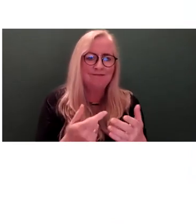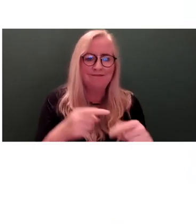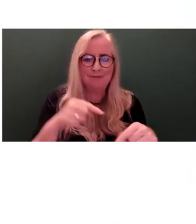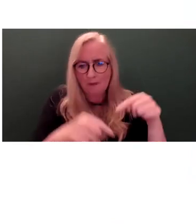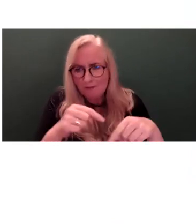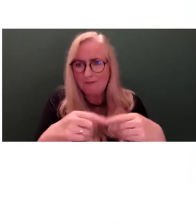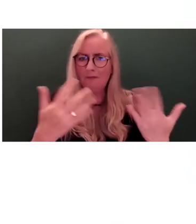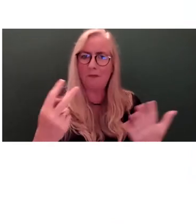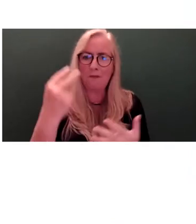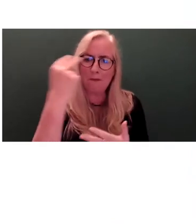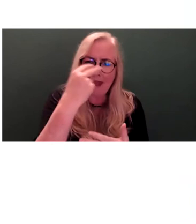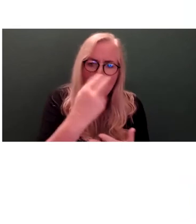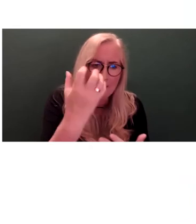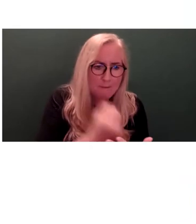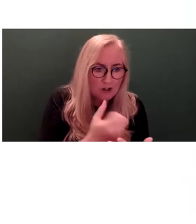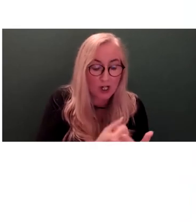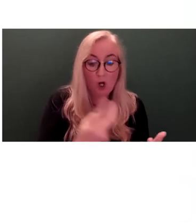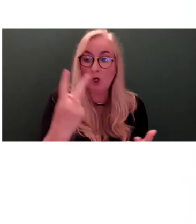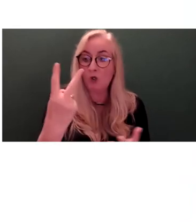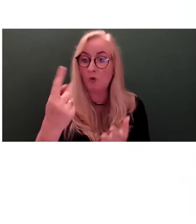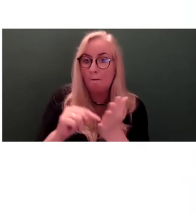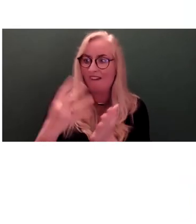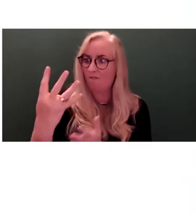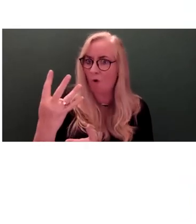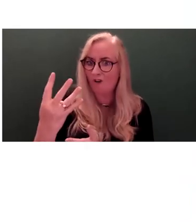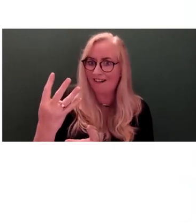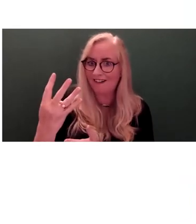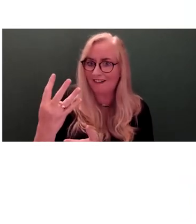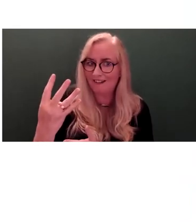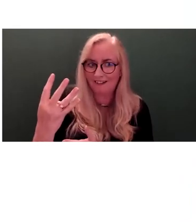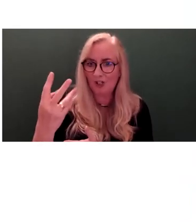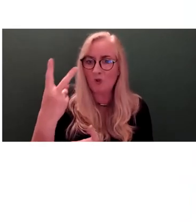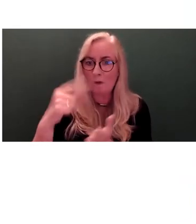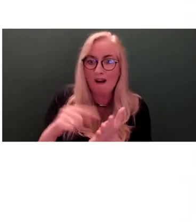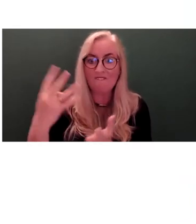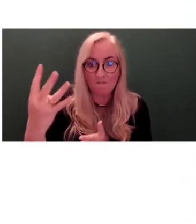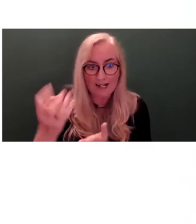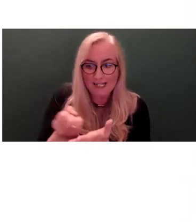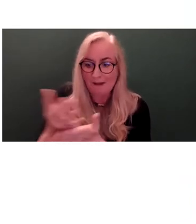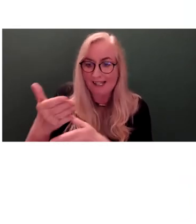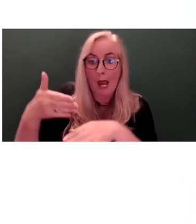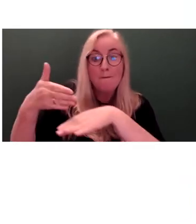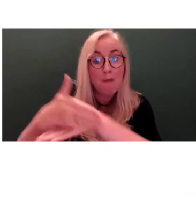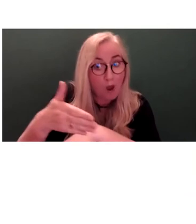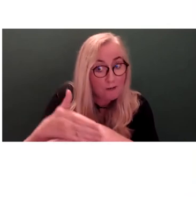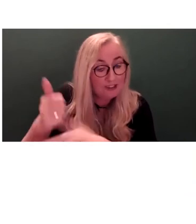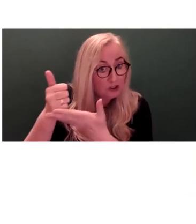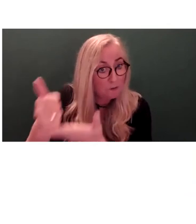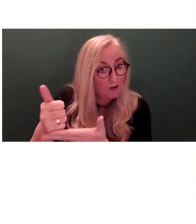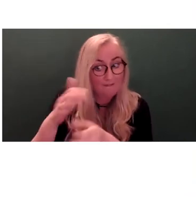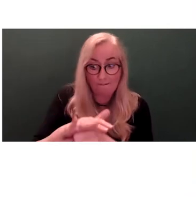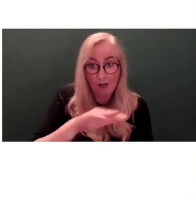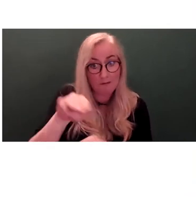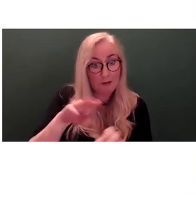pension, 2.4 cents, in other words, 2.4% is spent on employment supports for people